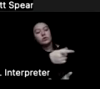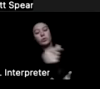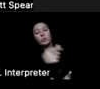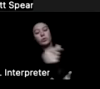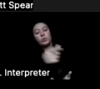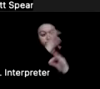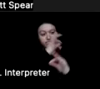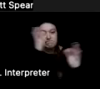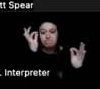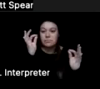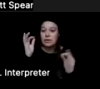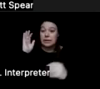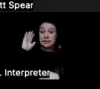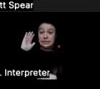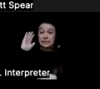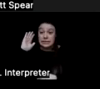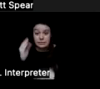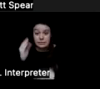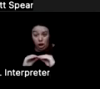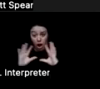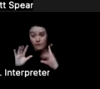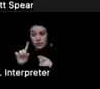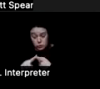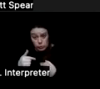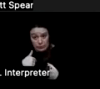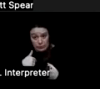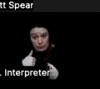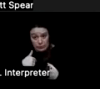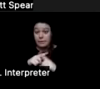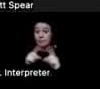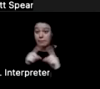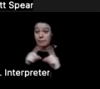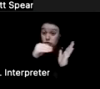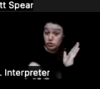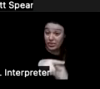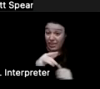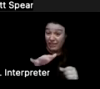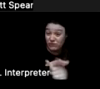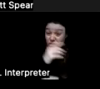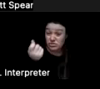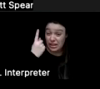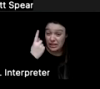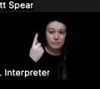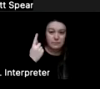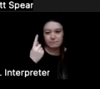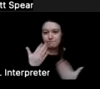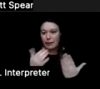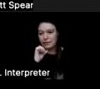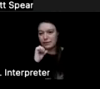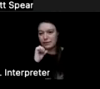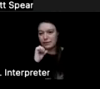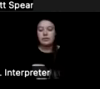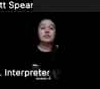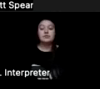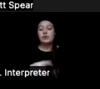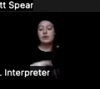to us, they might not be as obvious to our students. And that's kind of one of the key messages. So for example, one of the things that I've learned throughout my career